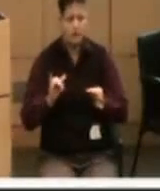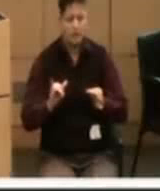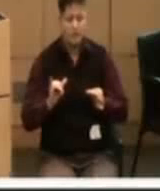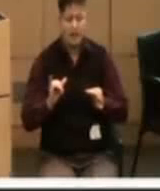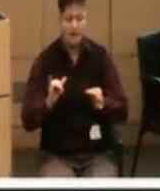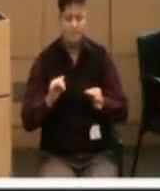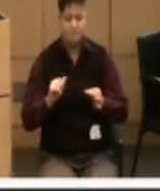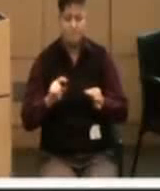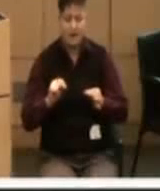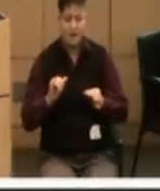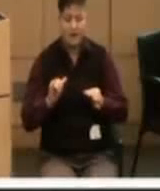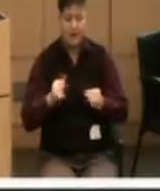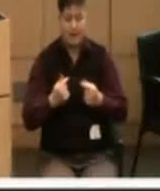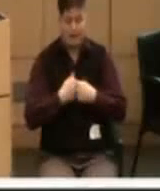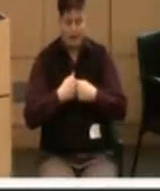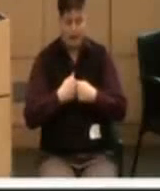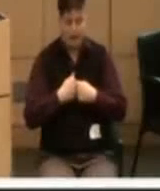that